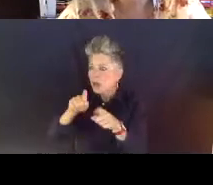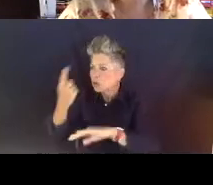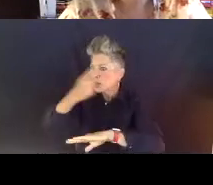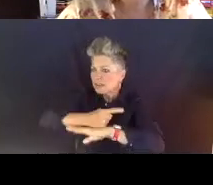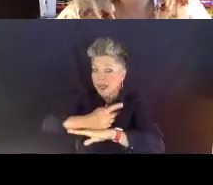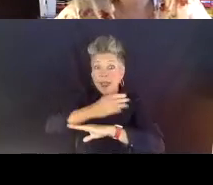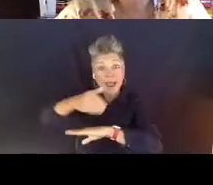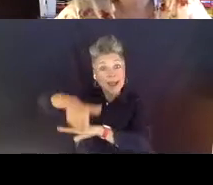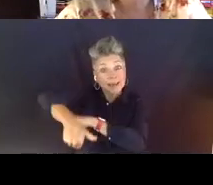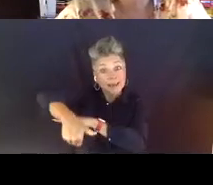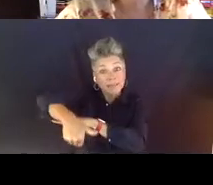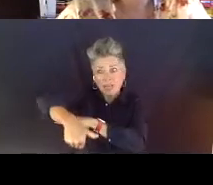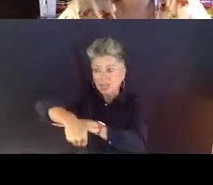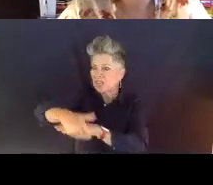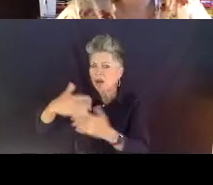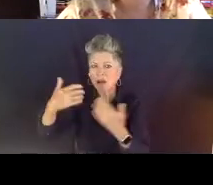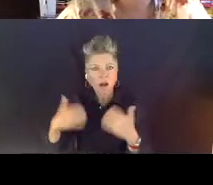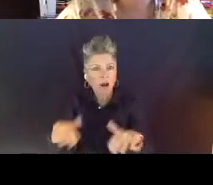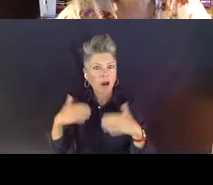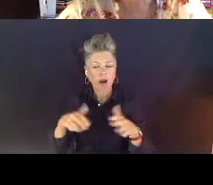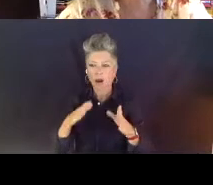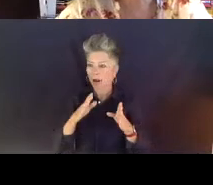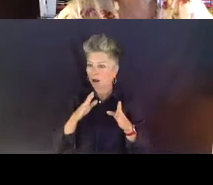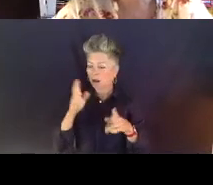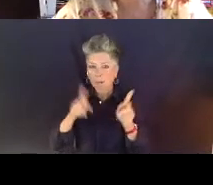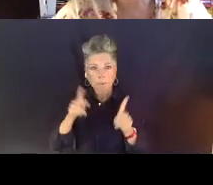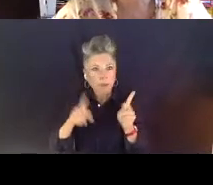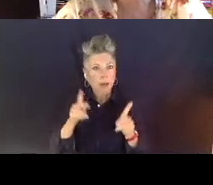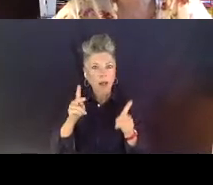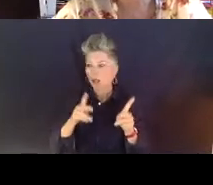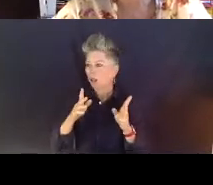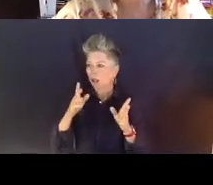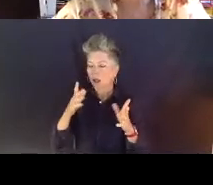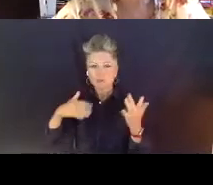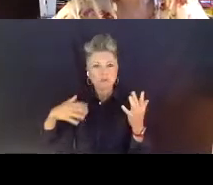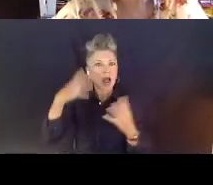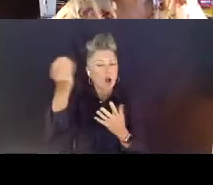evening, streets in Athens enjoy a constant flicker of activities.